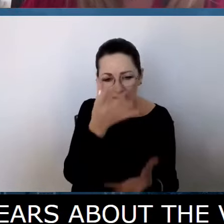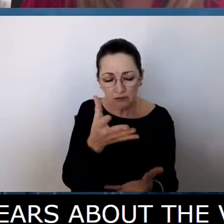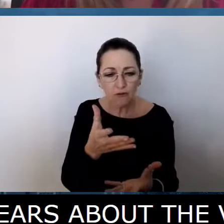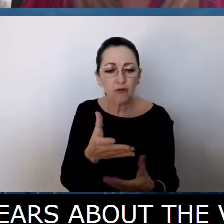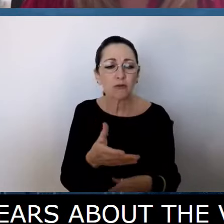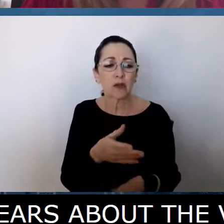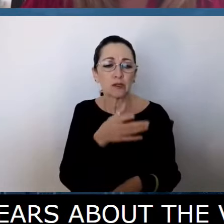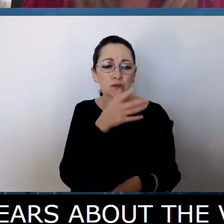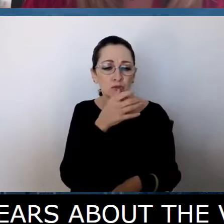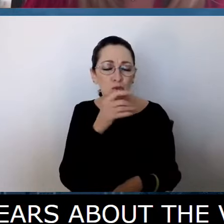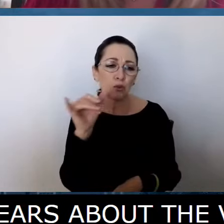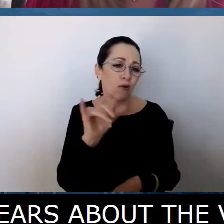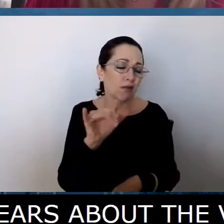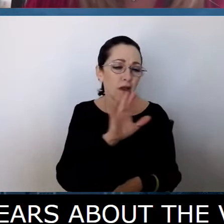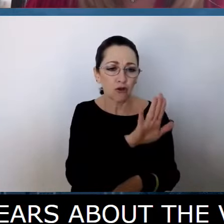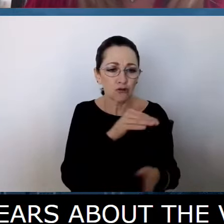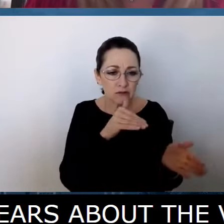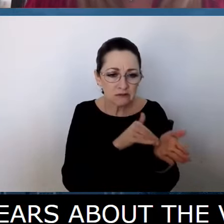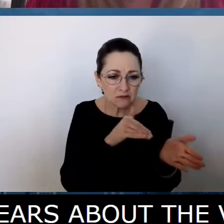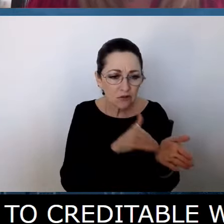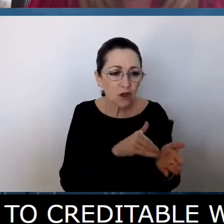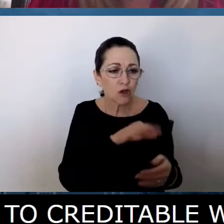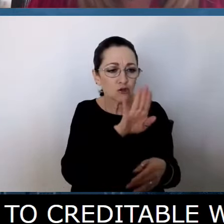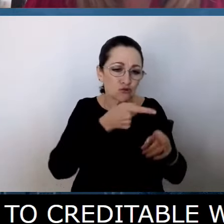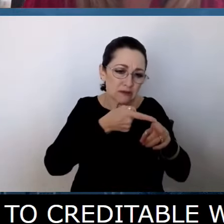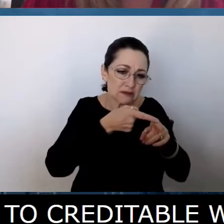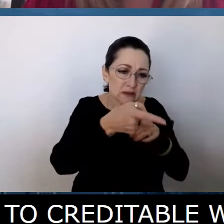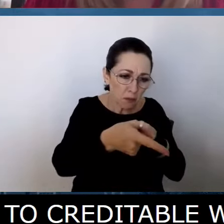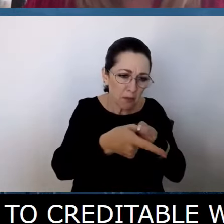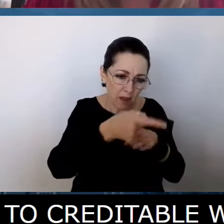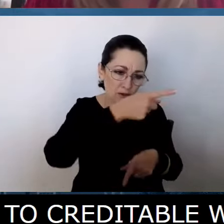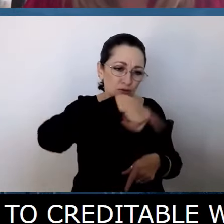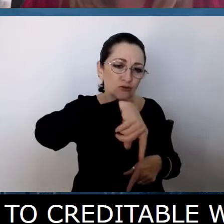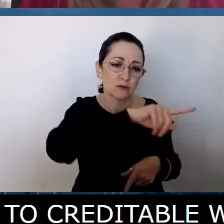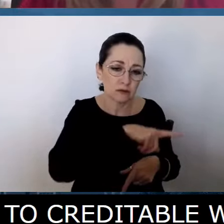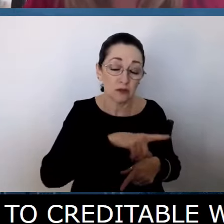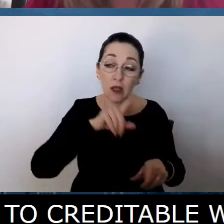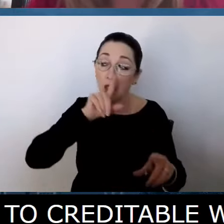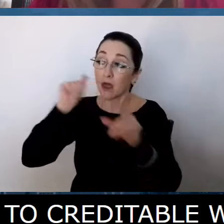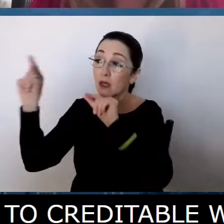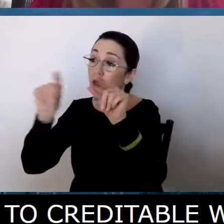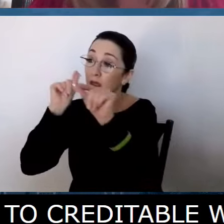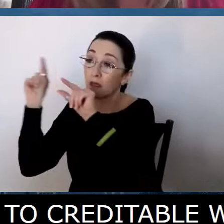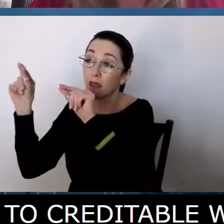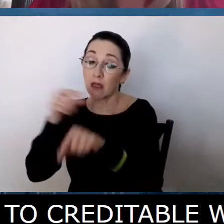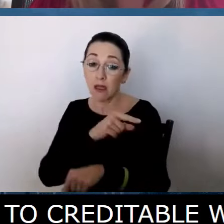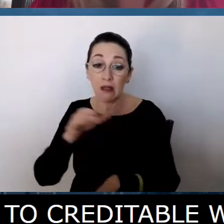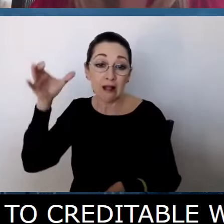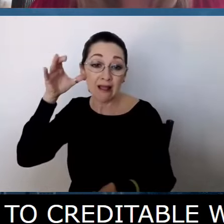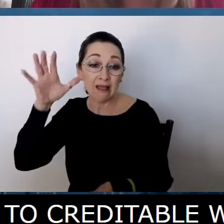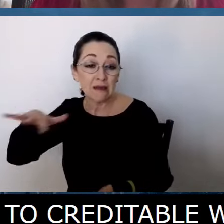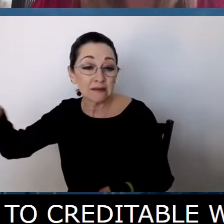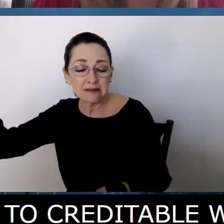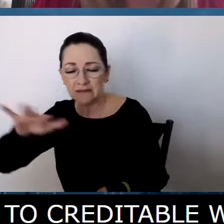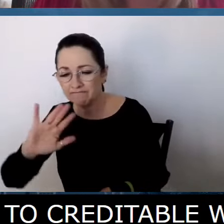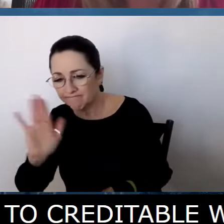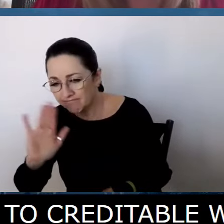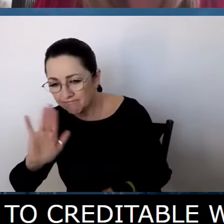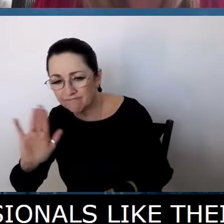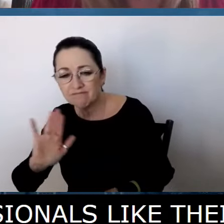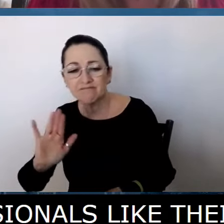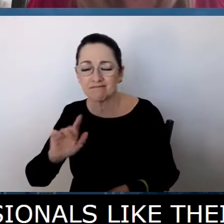their primary care physician or specialists to get good information, because again, there's a